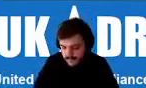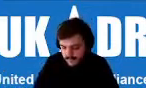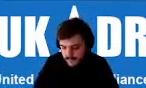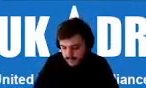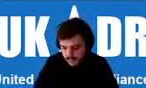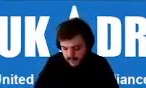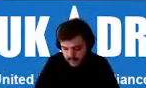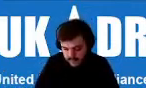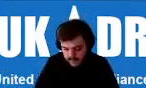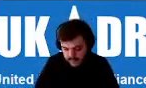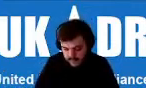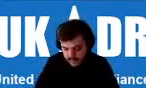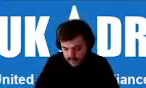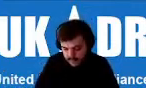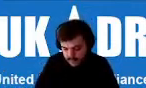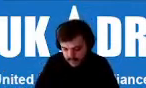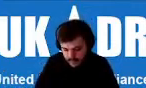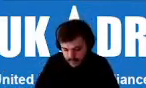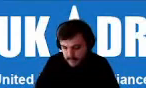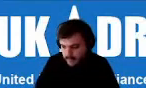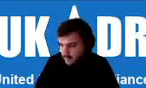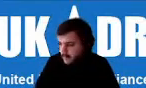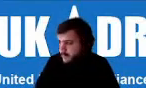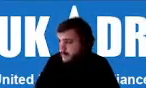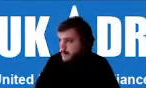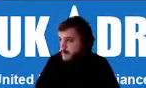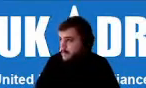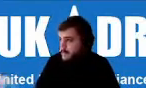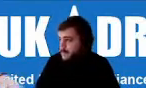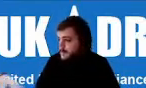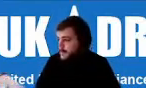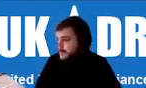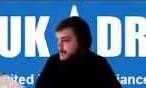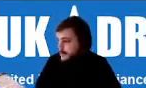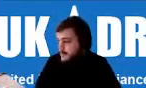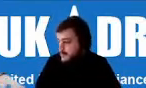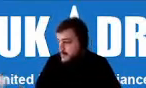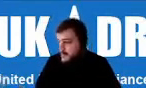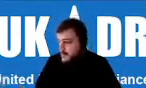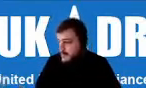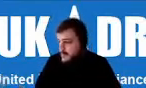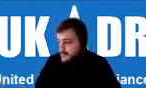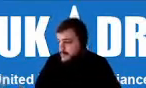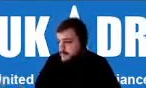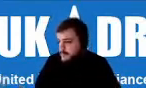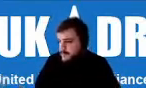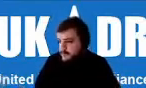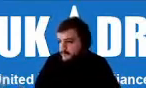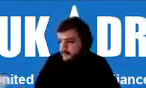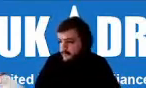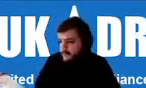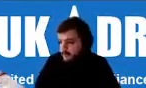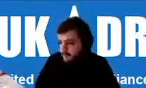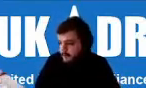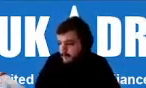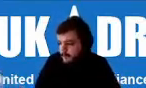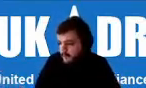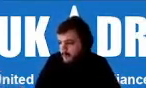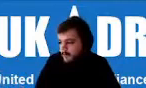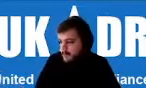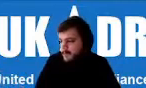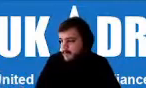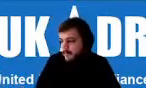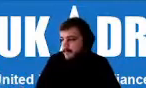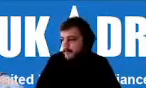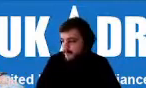doing. Everyone do carry on studying disasters. What they do is they open a window on the workings